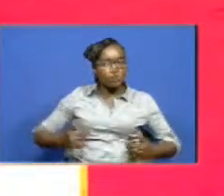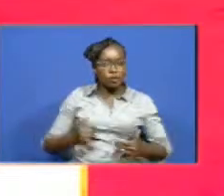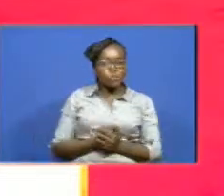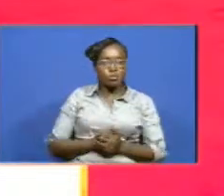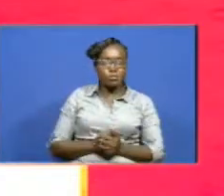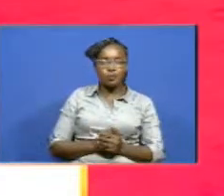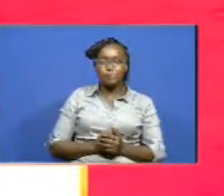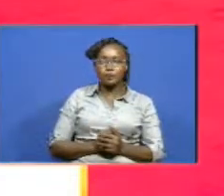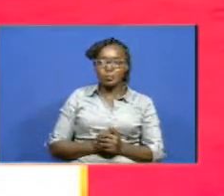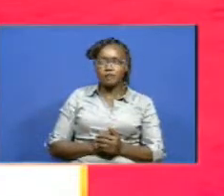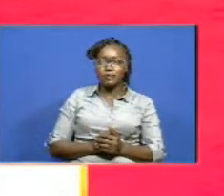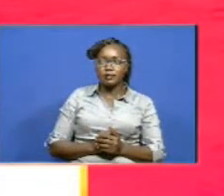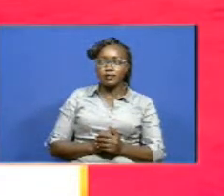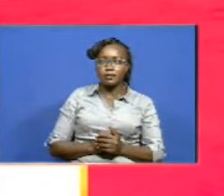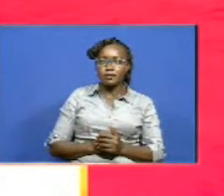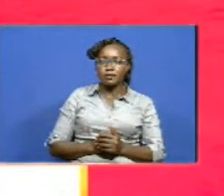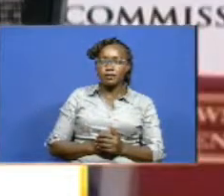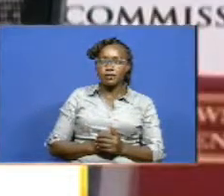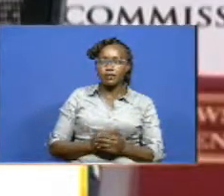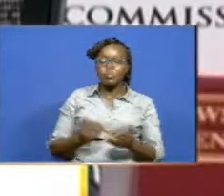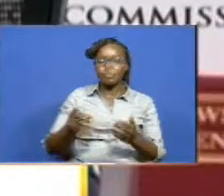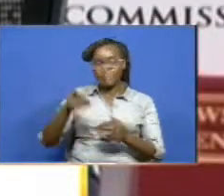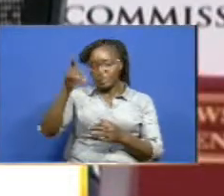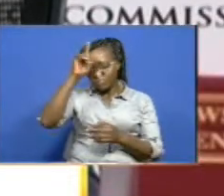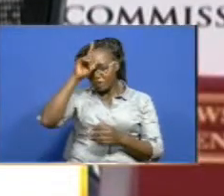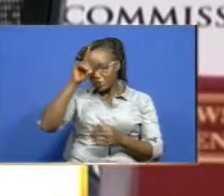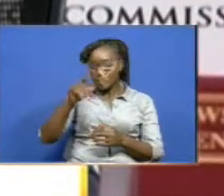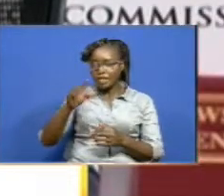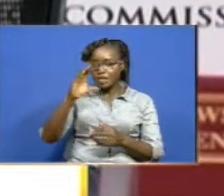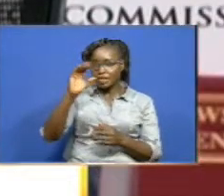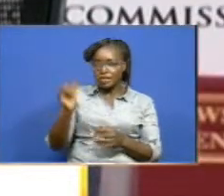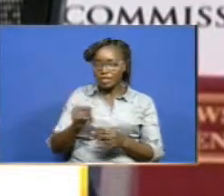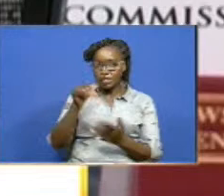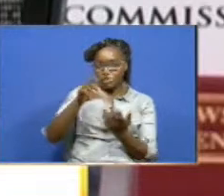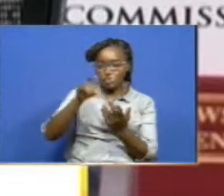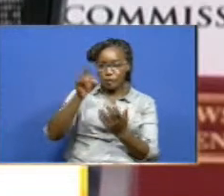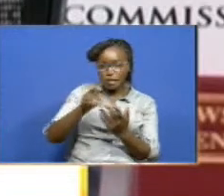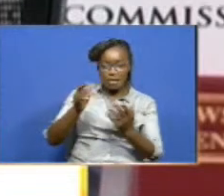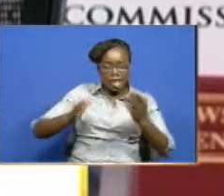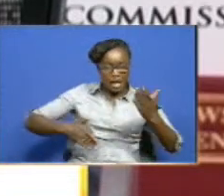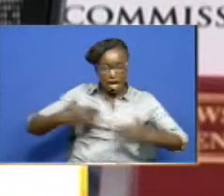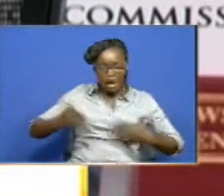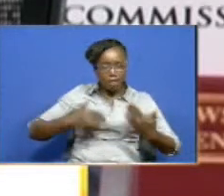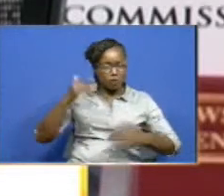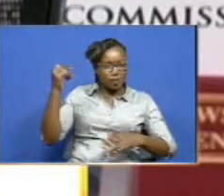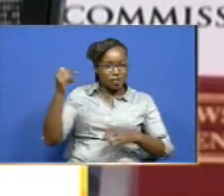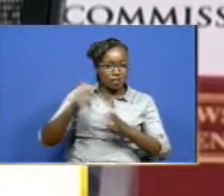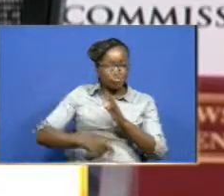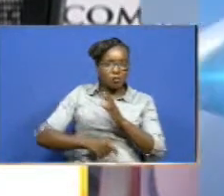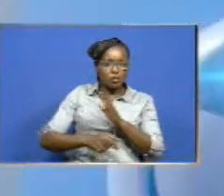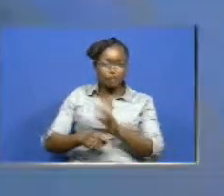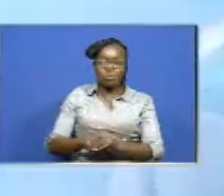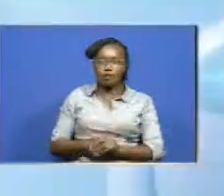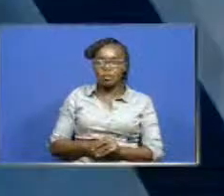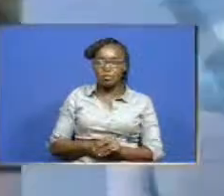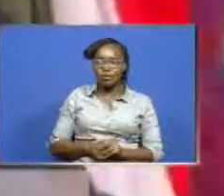In Martha Kome's Meru village following her nomination for the Chief Justice office as her vetting beckons.